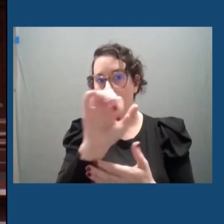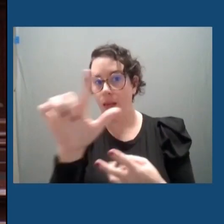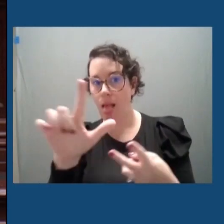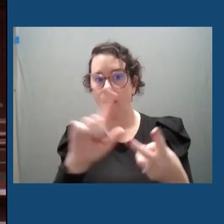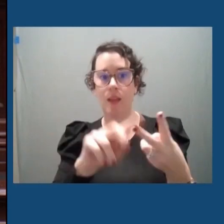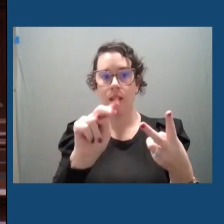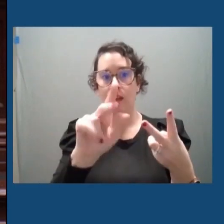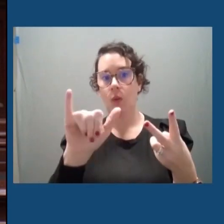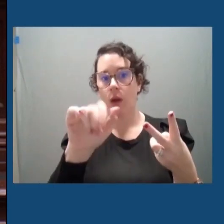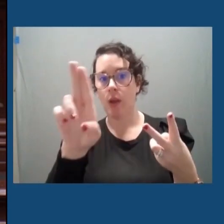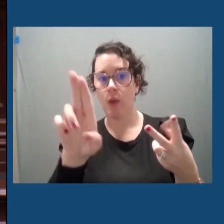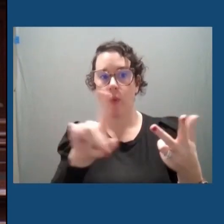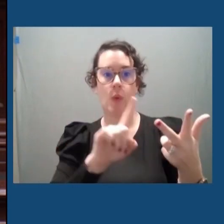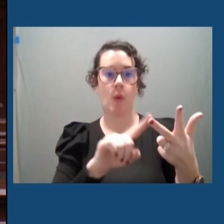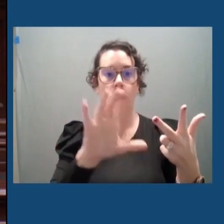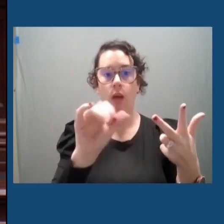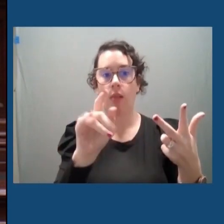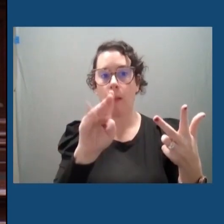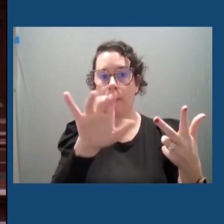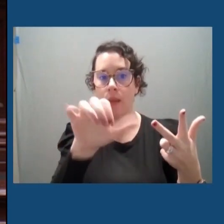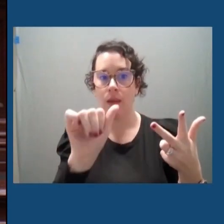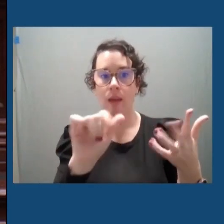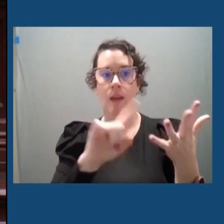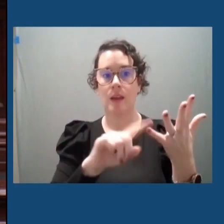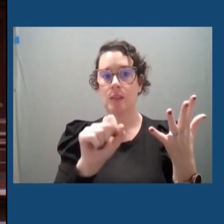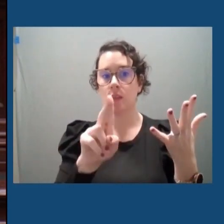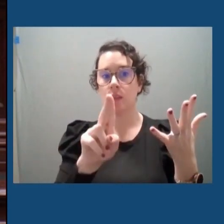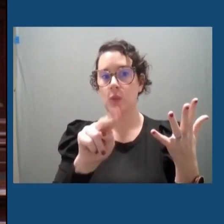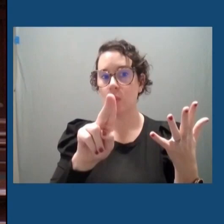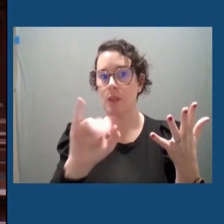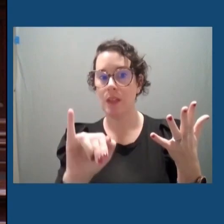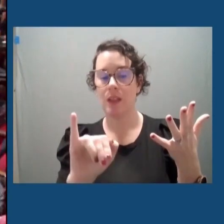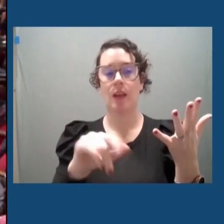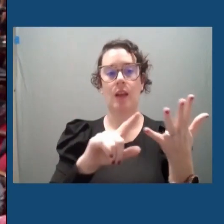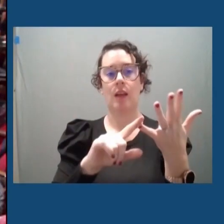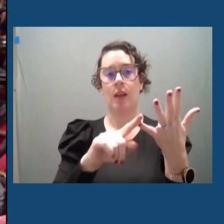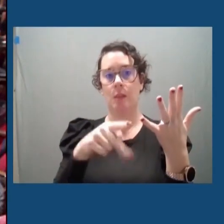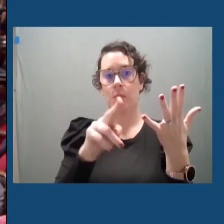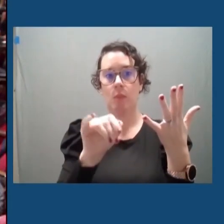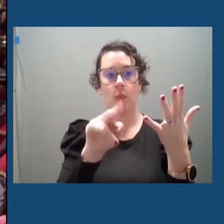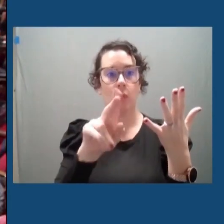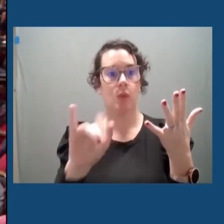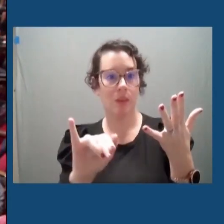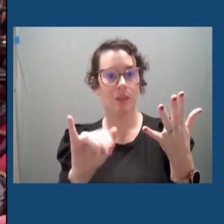and our entire SUNY and CUNY systems.